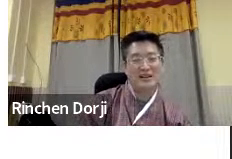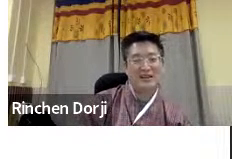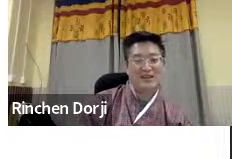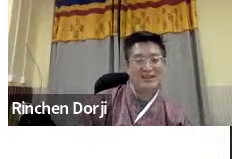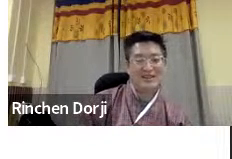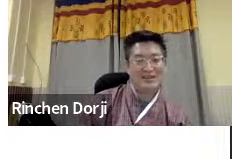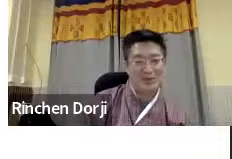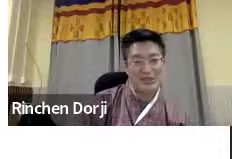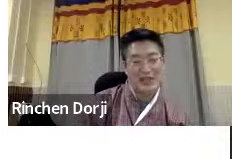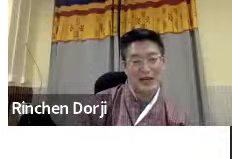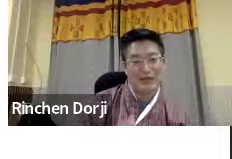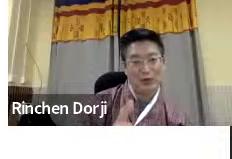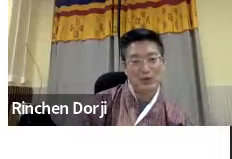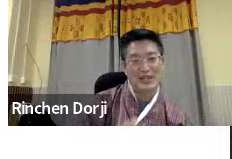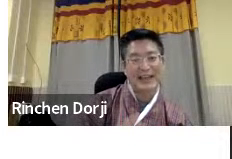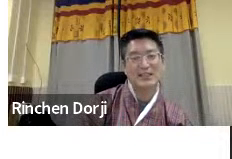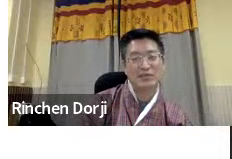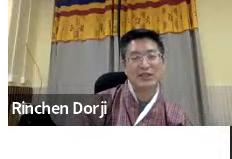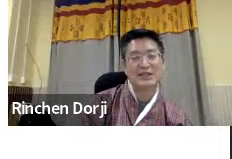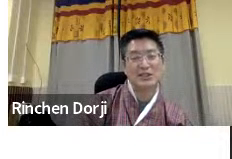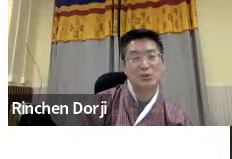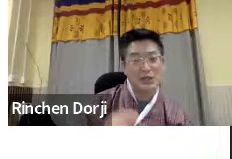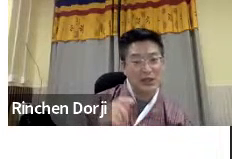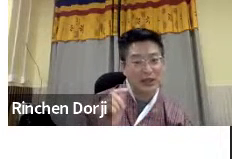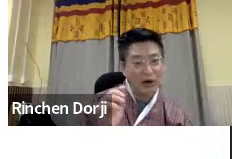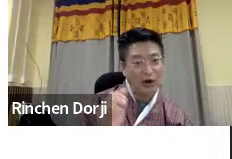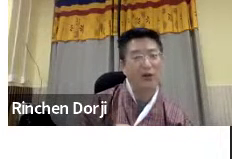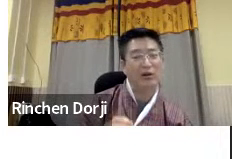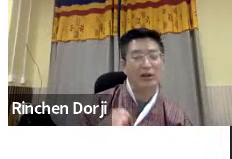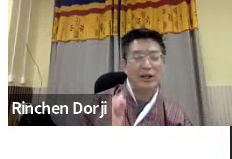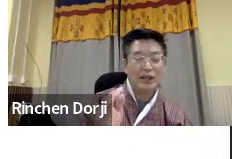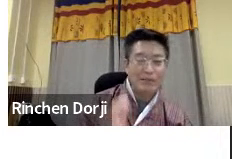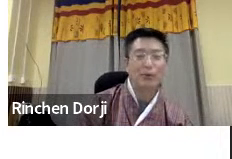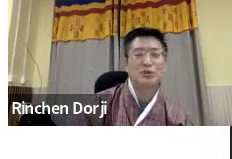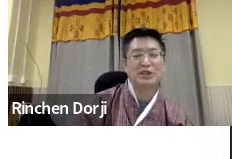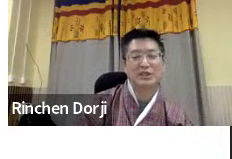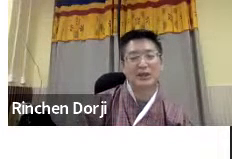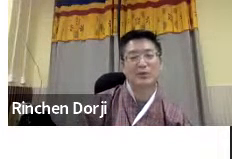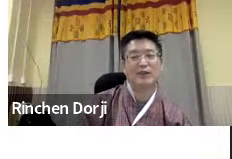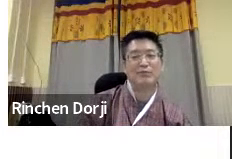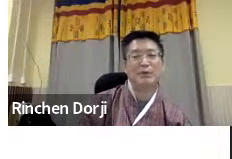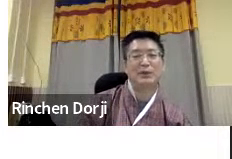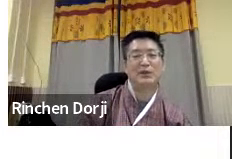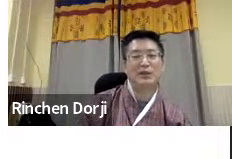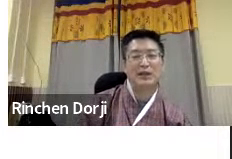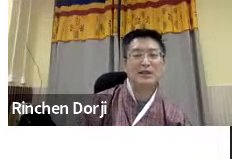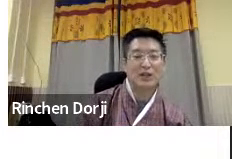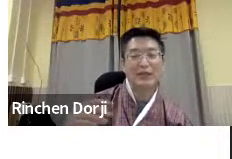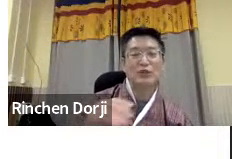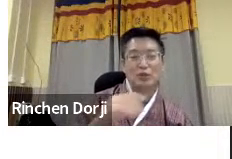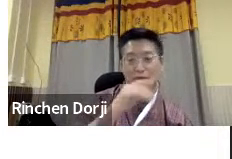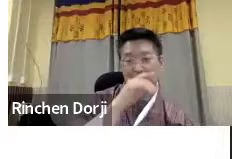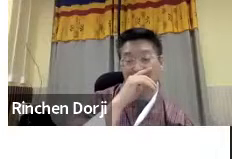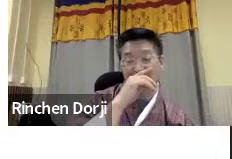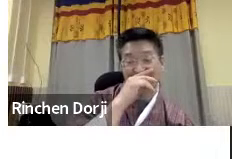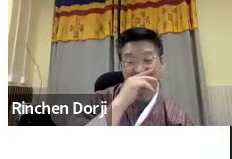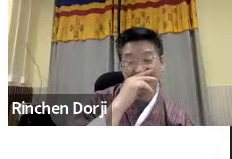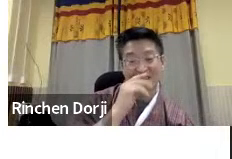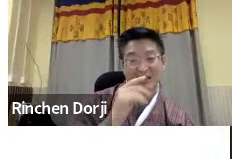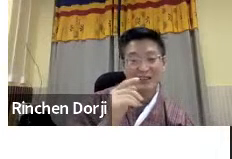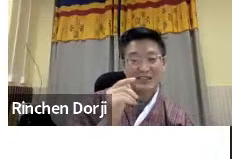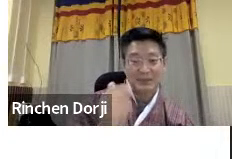yesterday, we still have 14 active cases, which are all imported. We have people traveling into